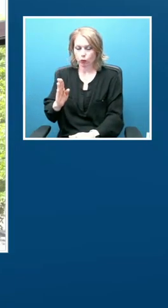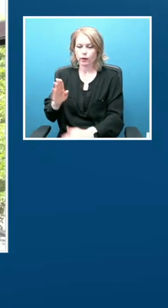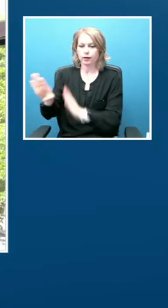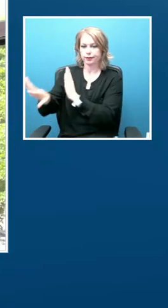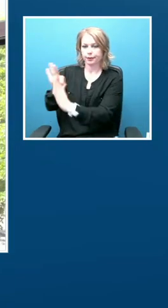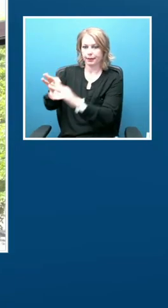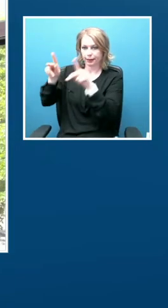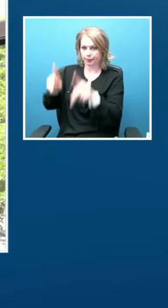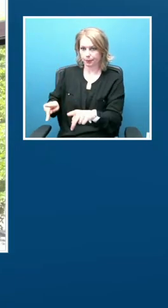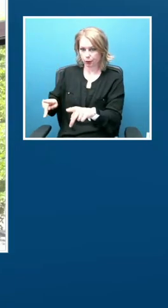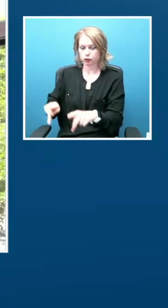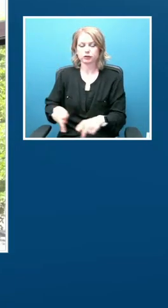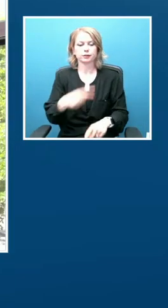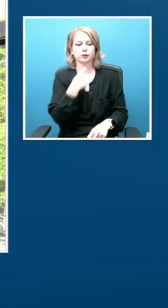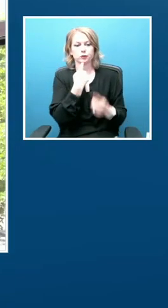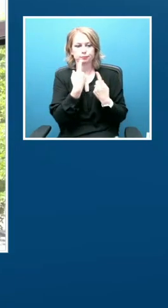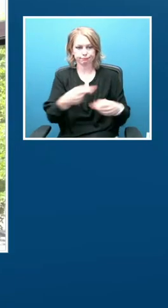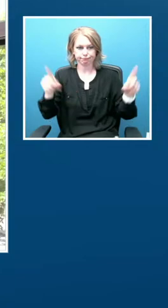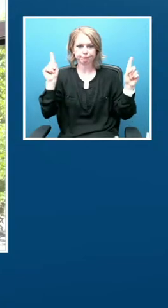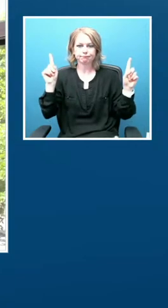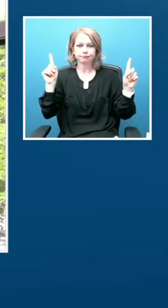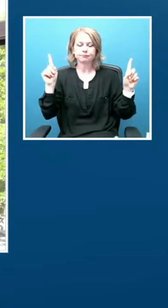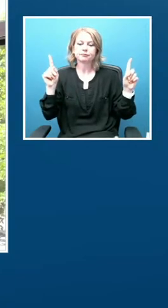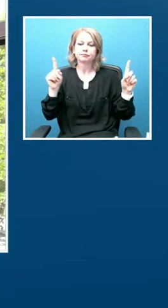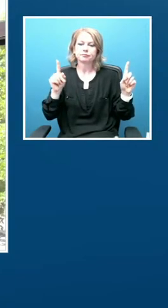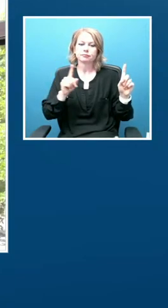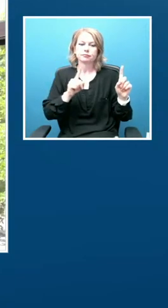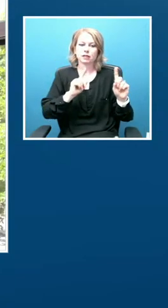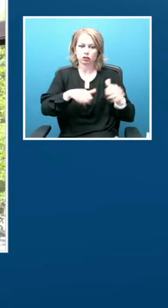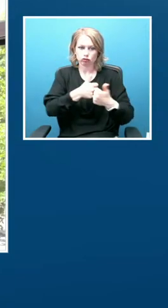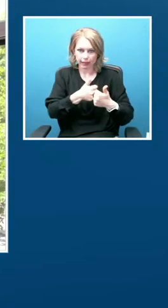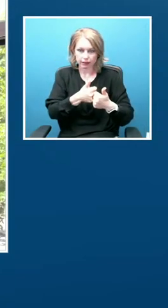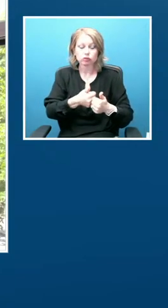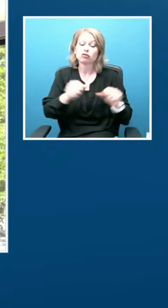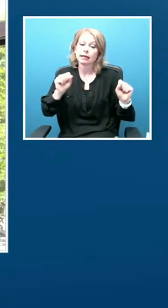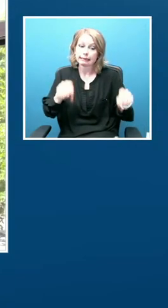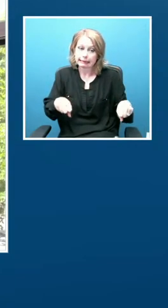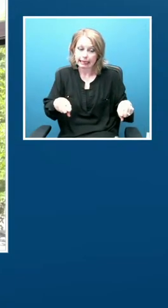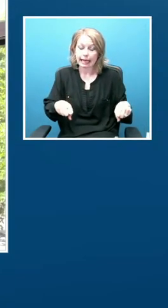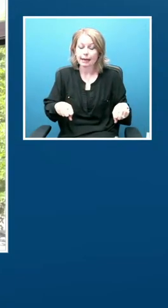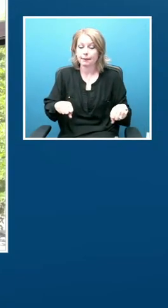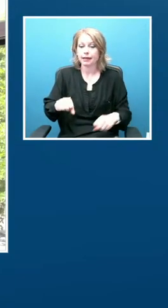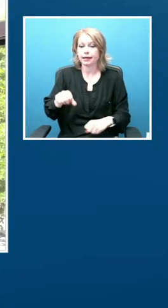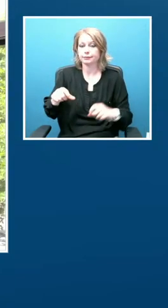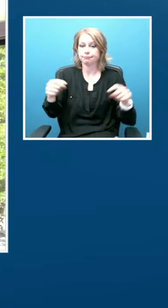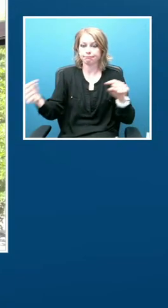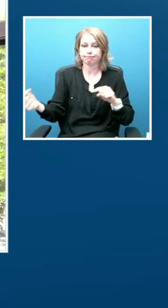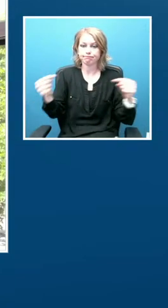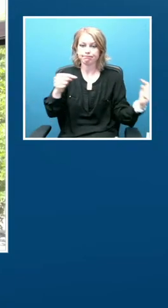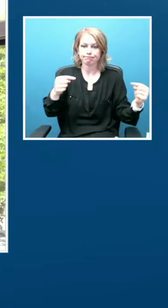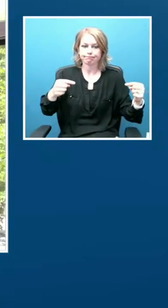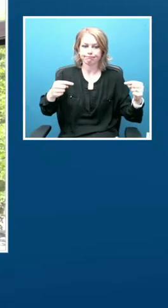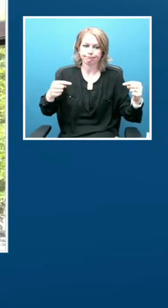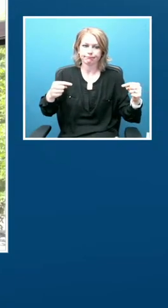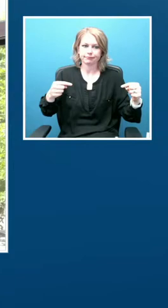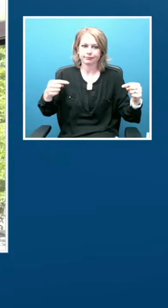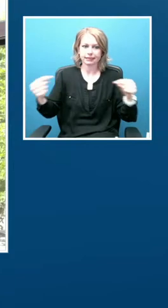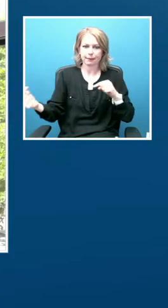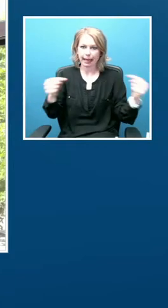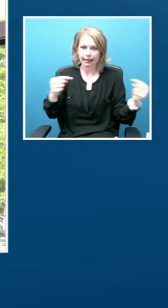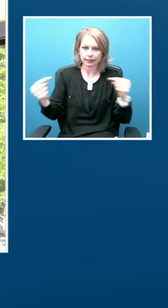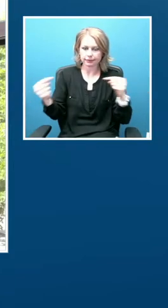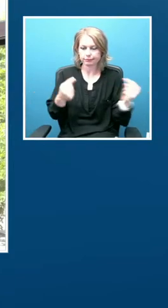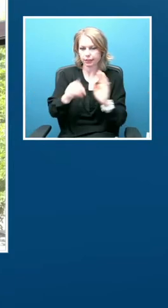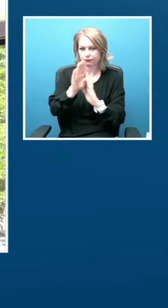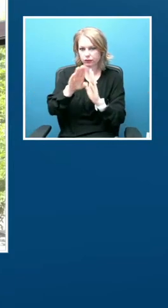of the challenge, which may be debated for up to 20 minutes, split evenly between proponents and opponents. At the conclusion of the debate, the resolution will be